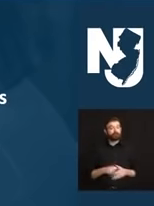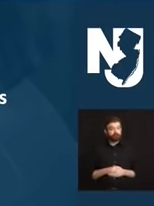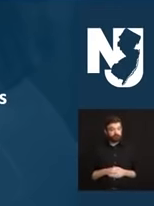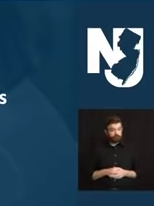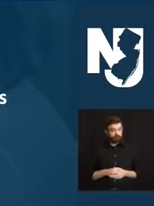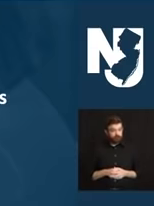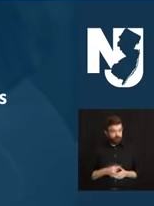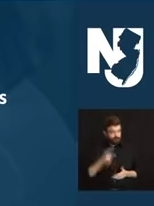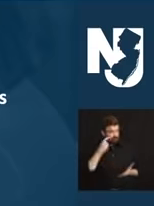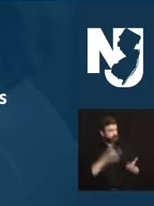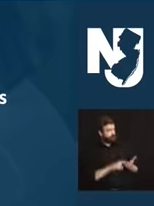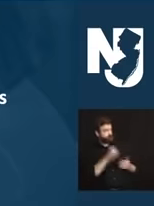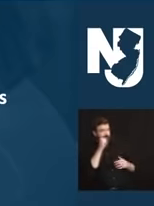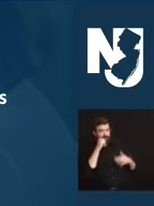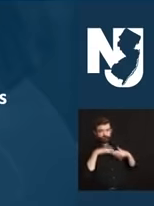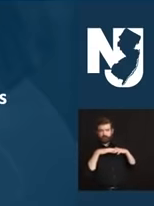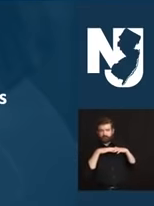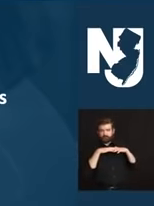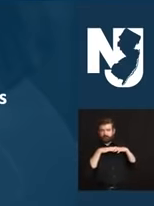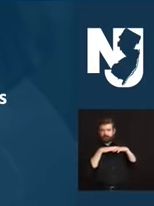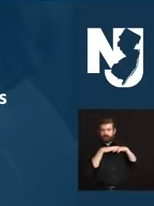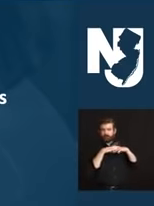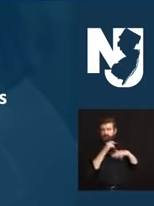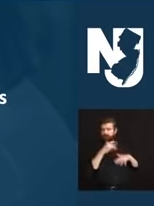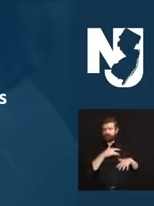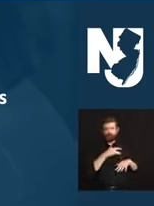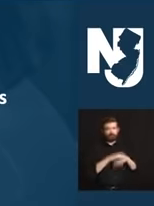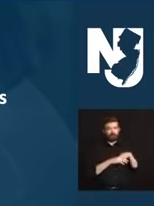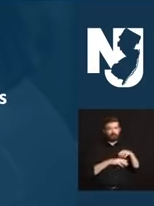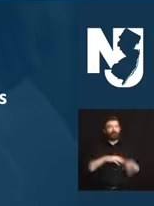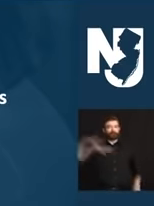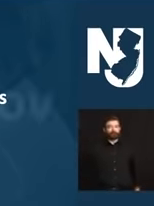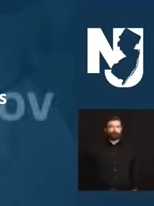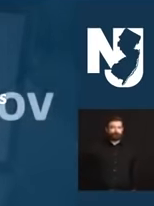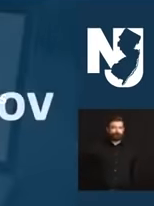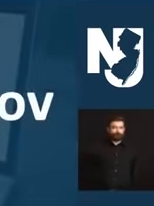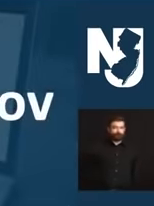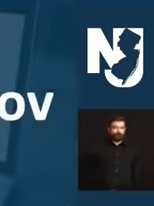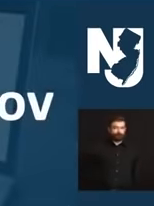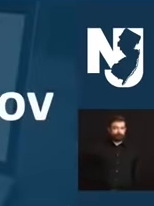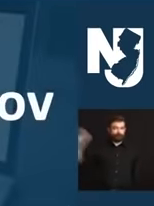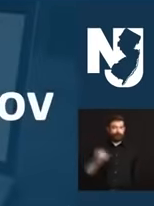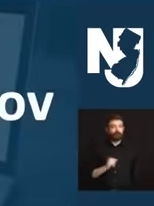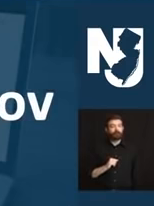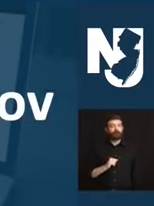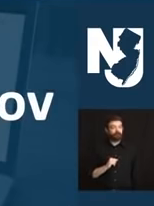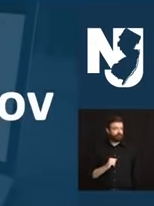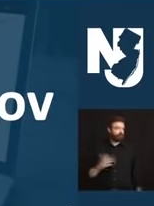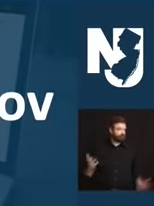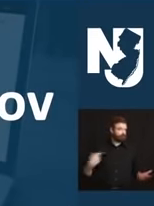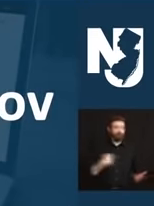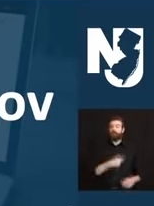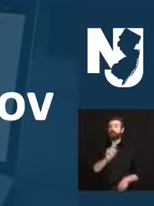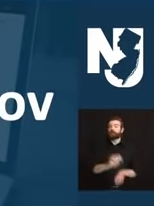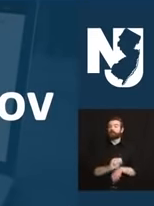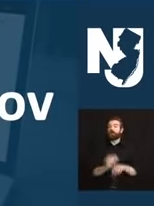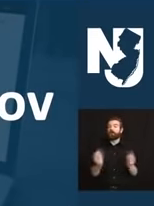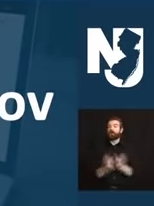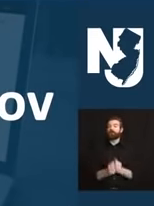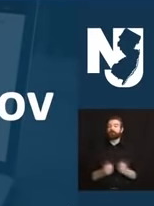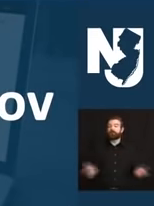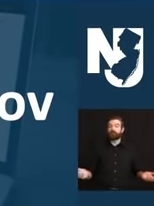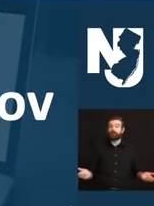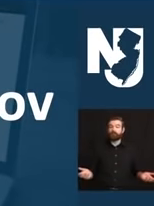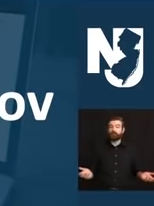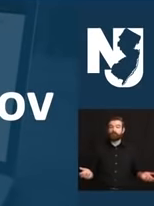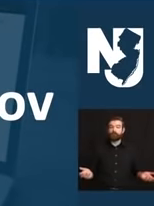overcrowded, leave. We all have to do this together. There can be no exceptions. There are no